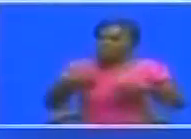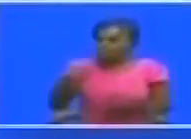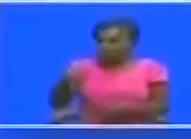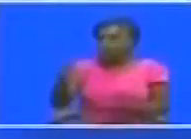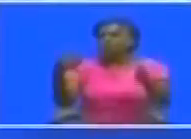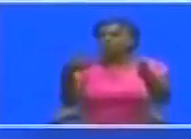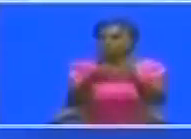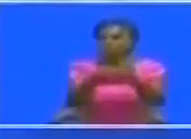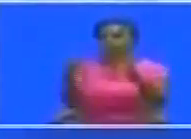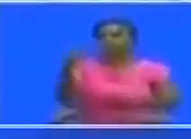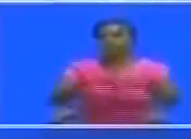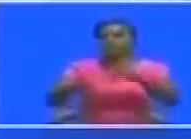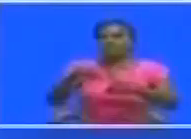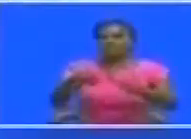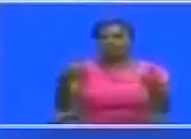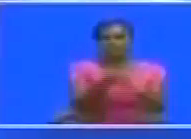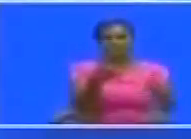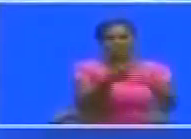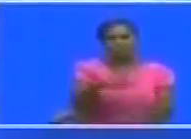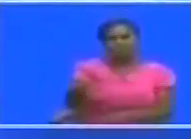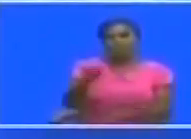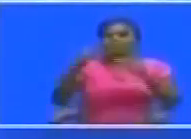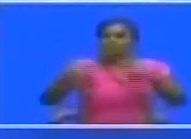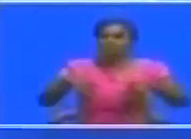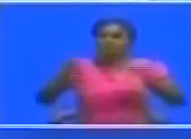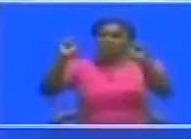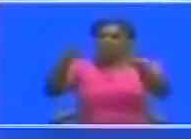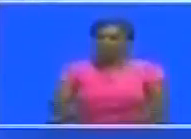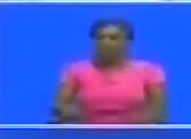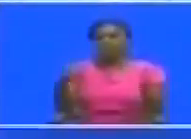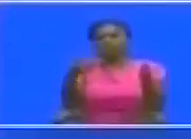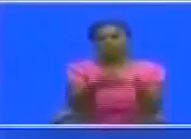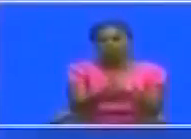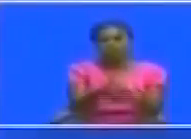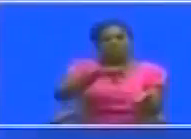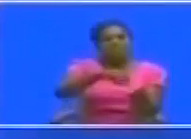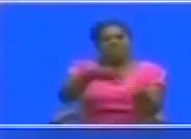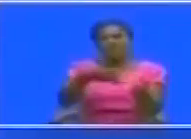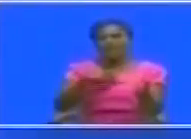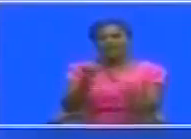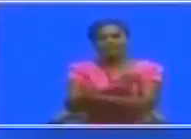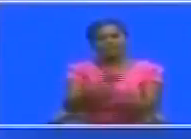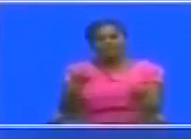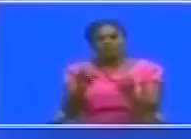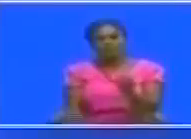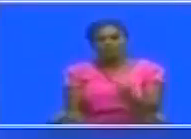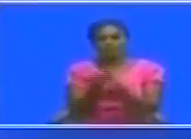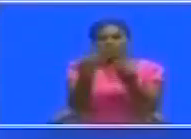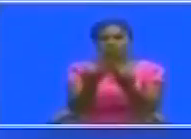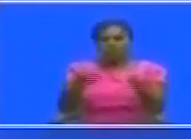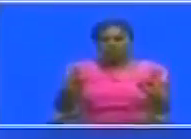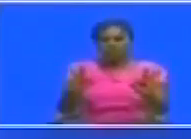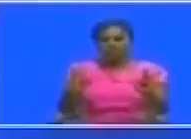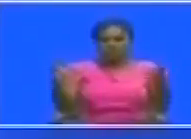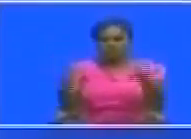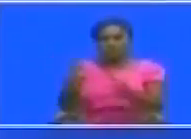people, they stopped it. In many other areas, yes, people can stop this election because it's meaningless. The founder of the Freedom and Unity Front,